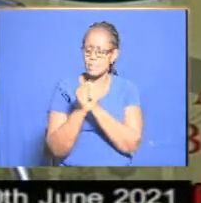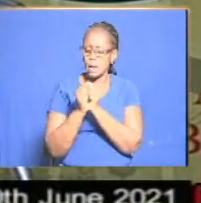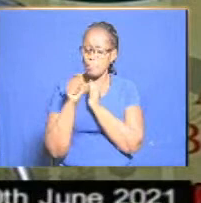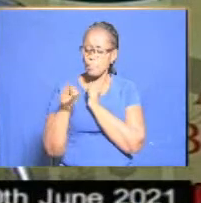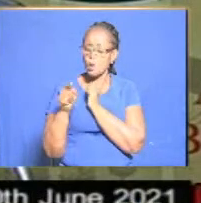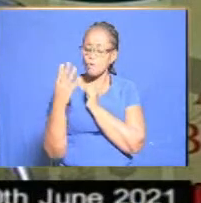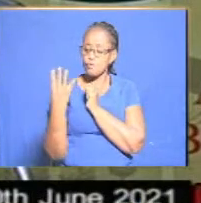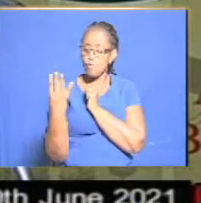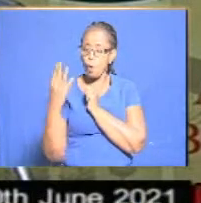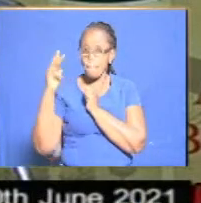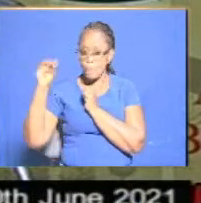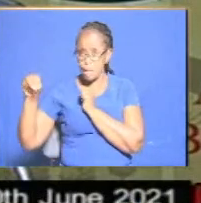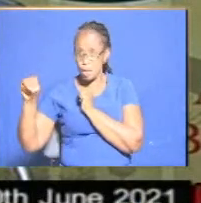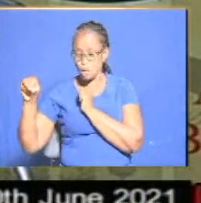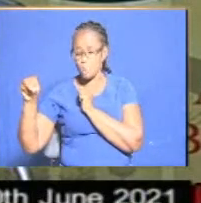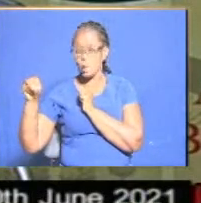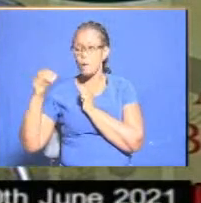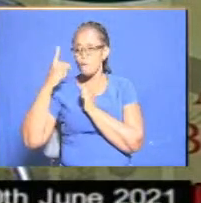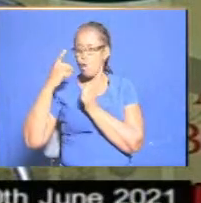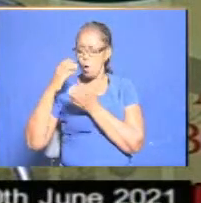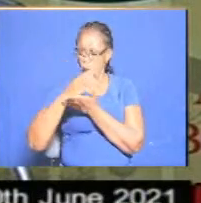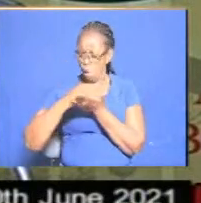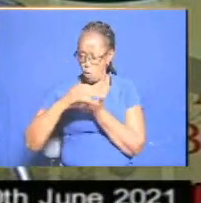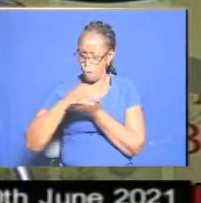₱210.4 million for coffee industry revitalization,